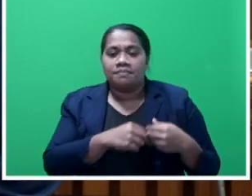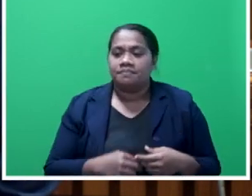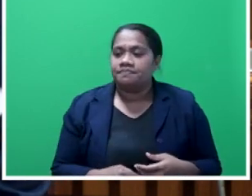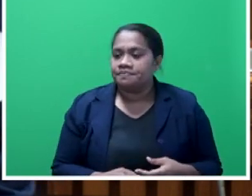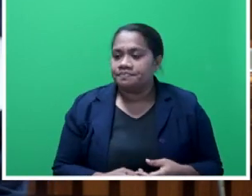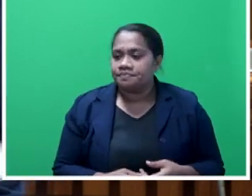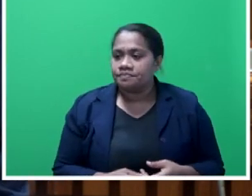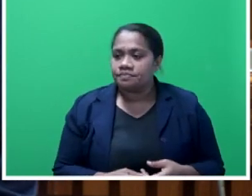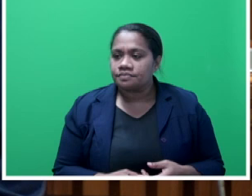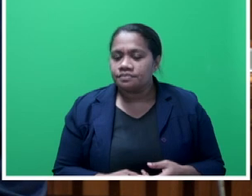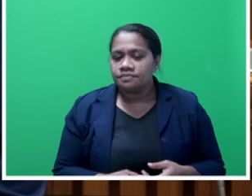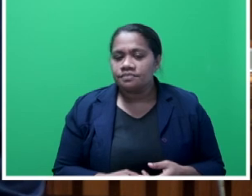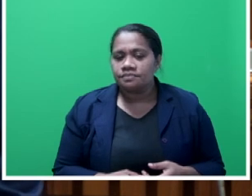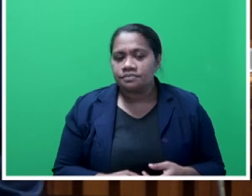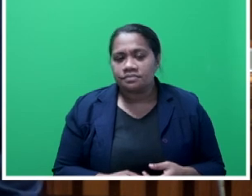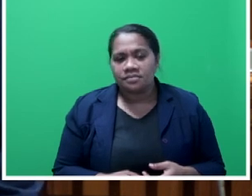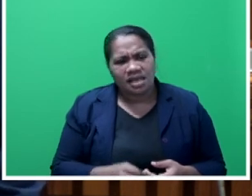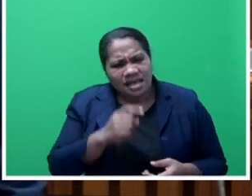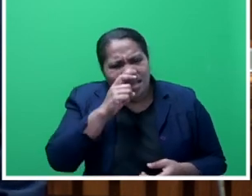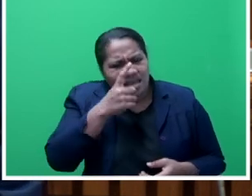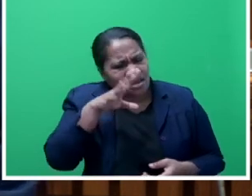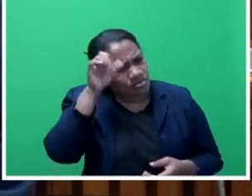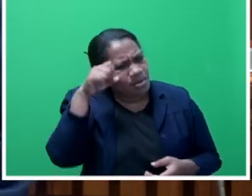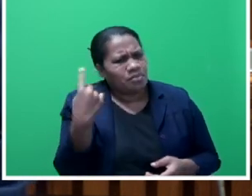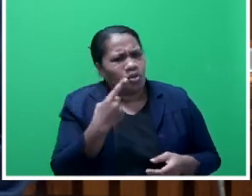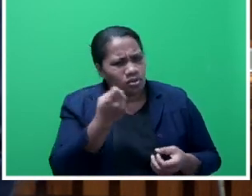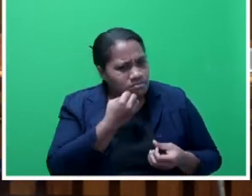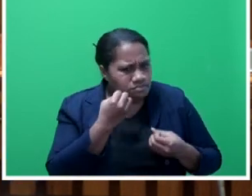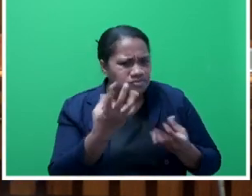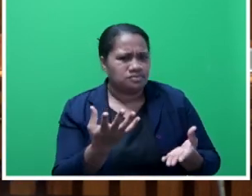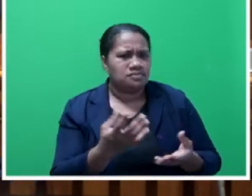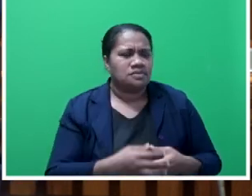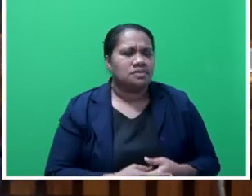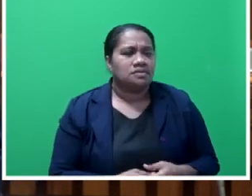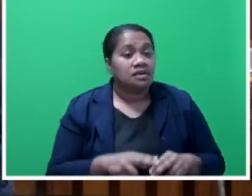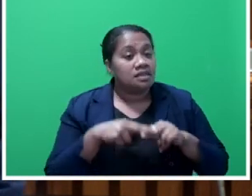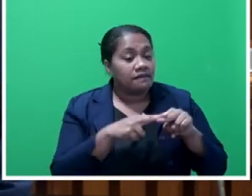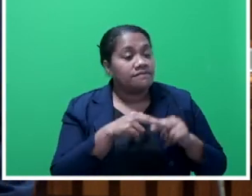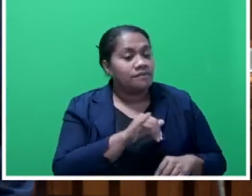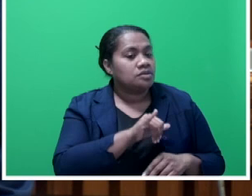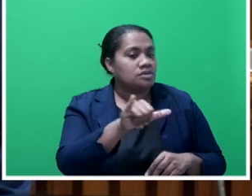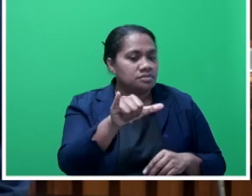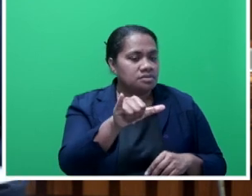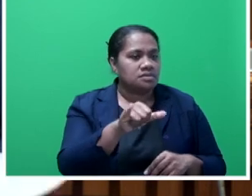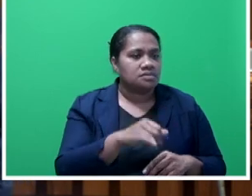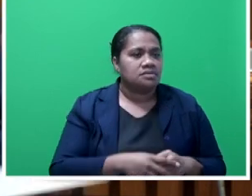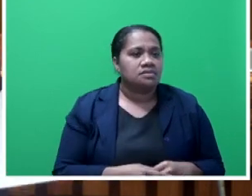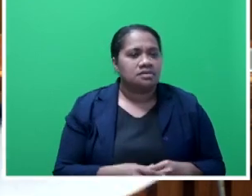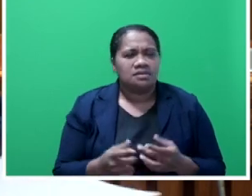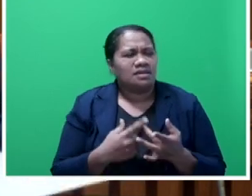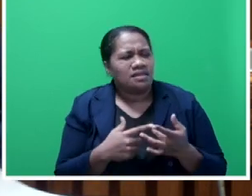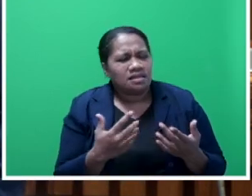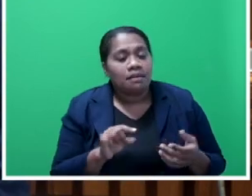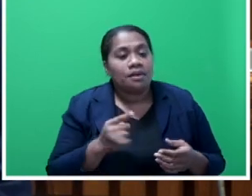there was some issue, I can't remember who it was that raised, and did Fiji Airways get clearance from RBF, etc. The loan